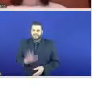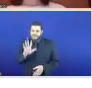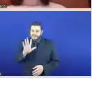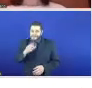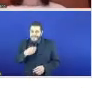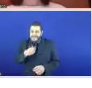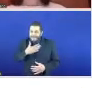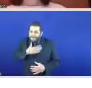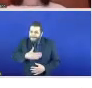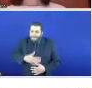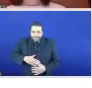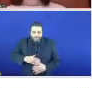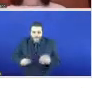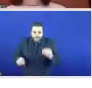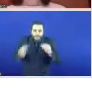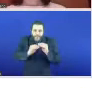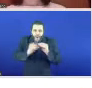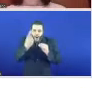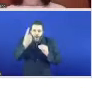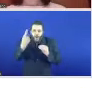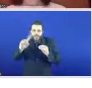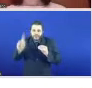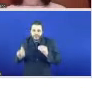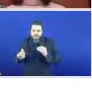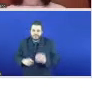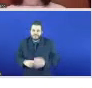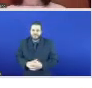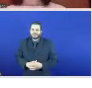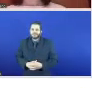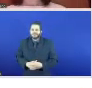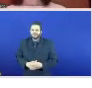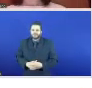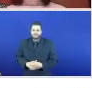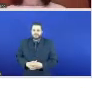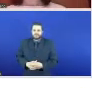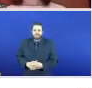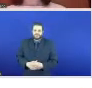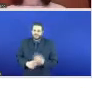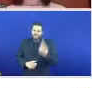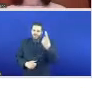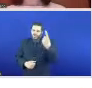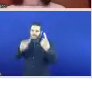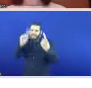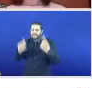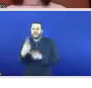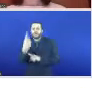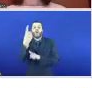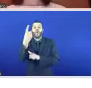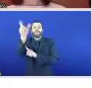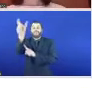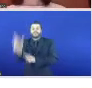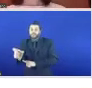quickly, but it's an important one. And it's about women human rights defenders face disproportionate violence and repression compared to